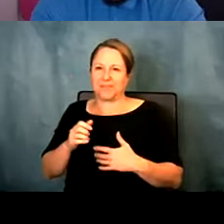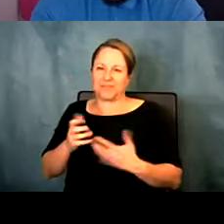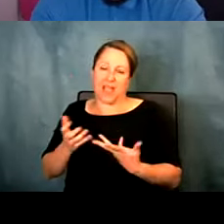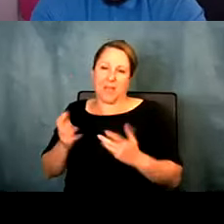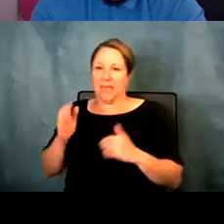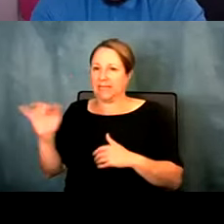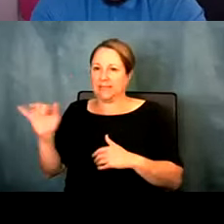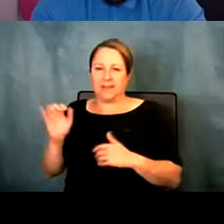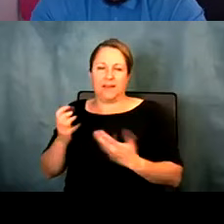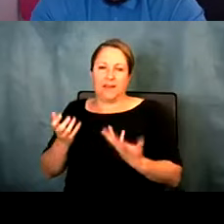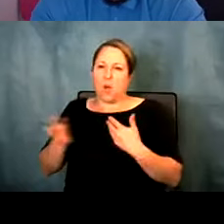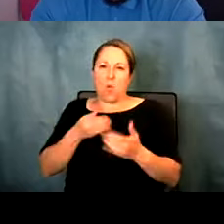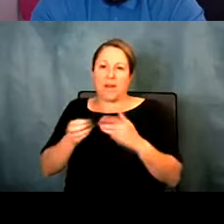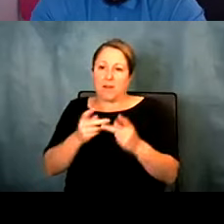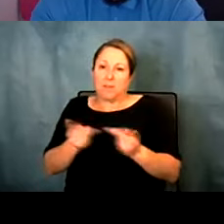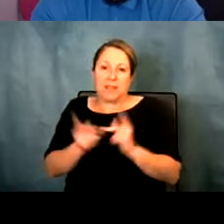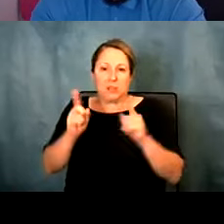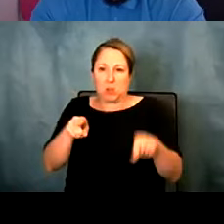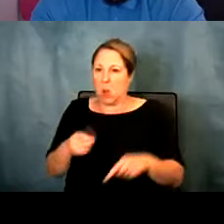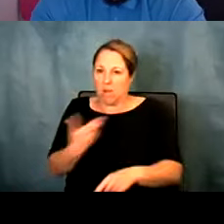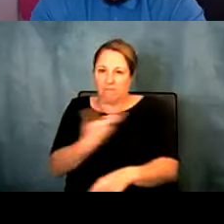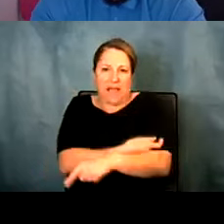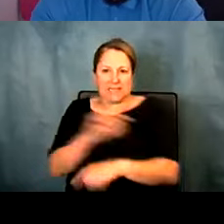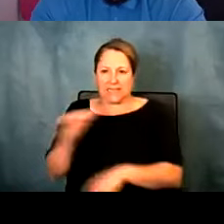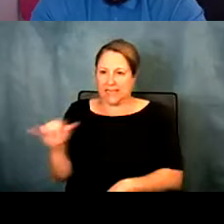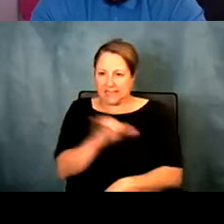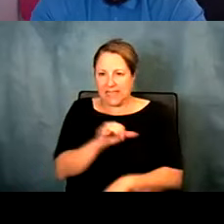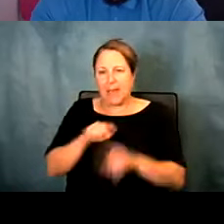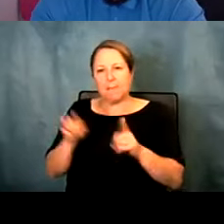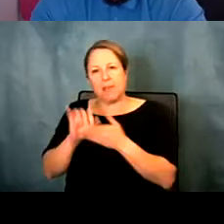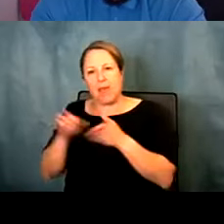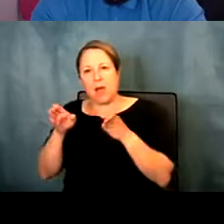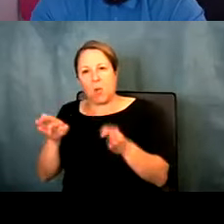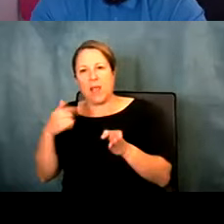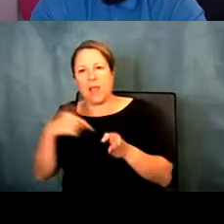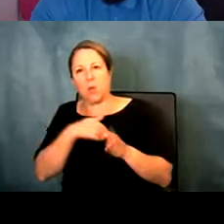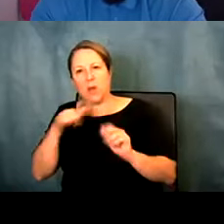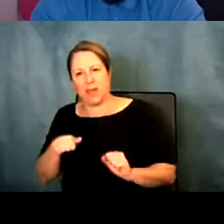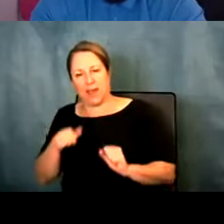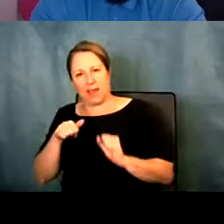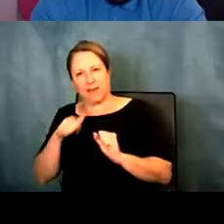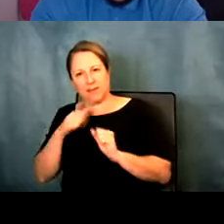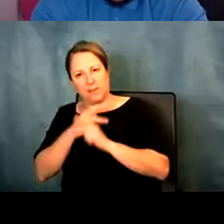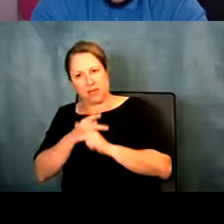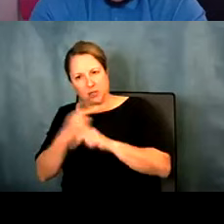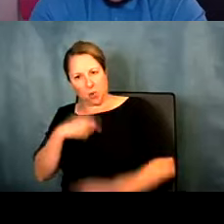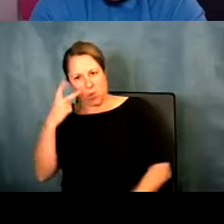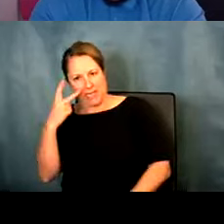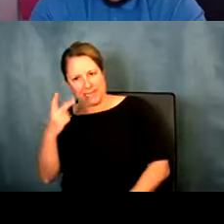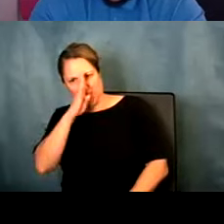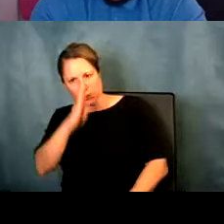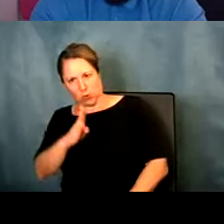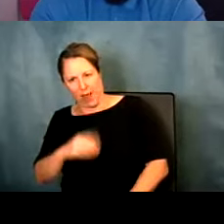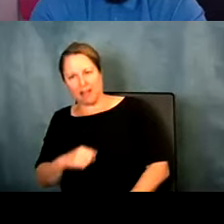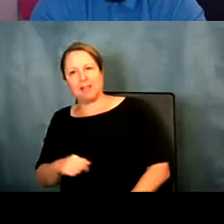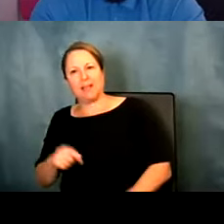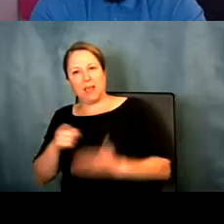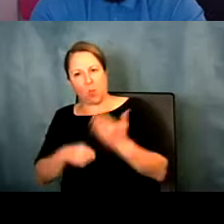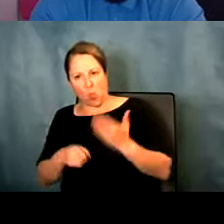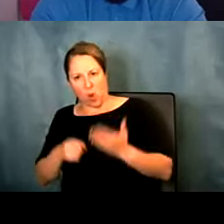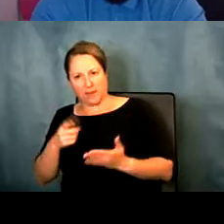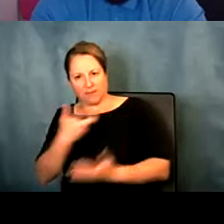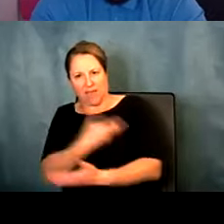whatever's easier, but that allows for us to make sure that, we see directly what they got in the past